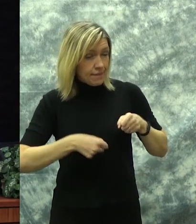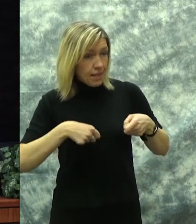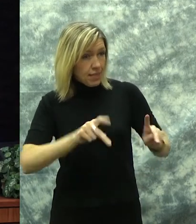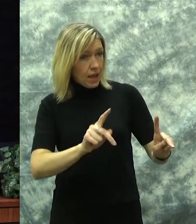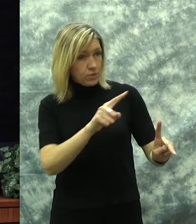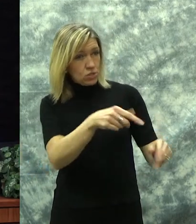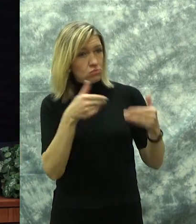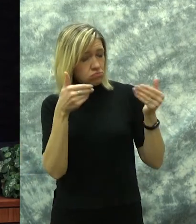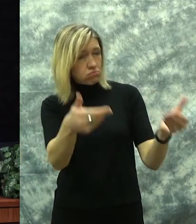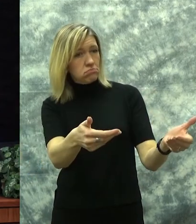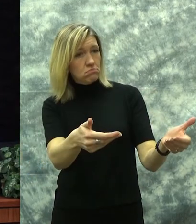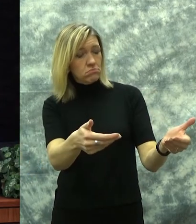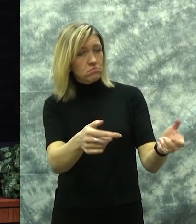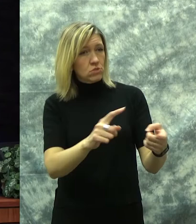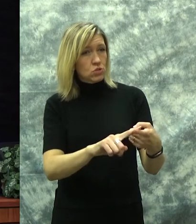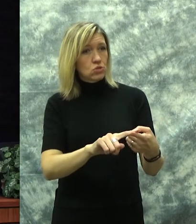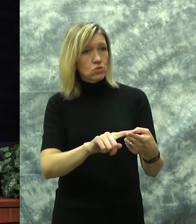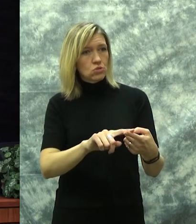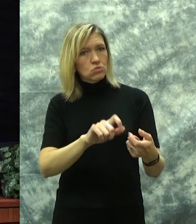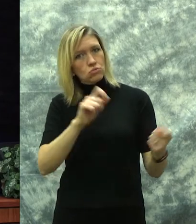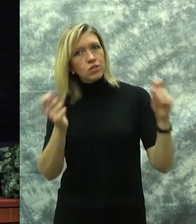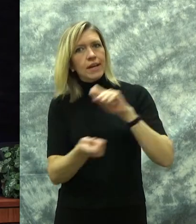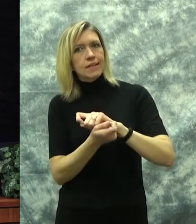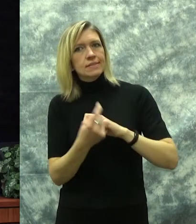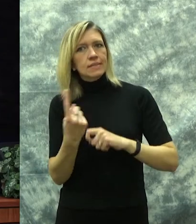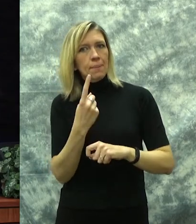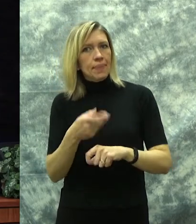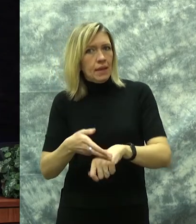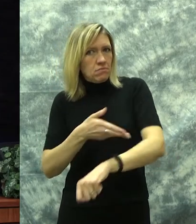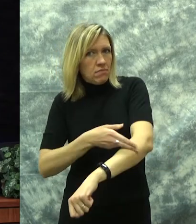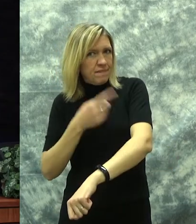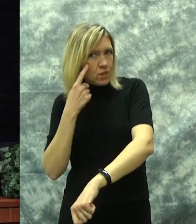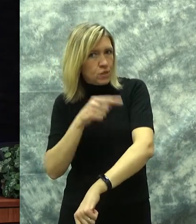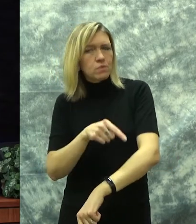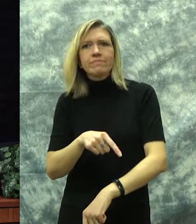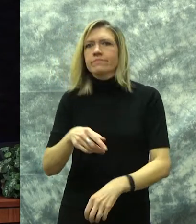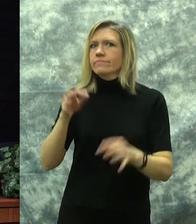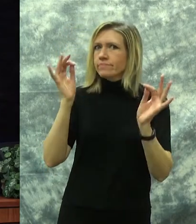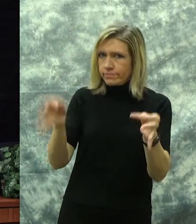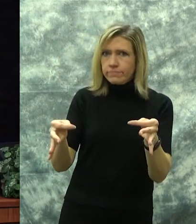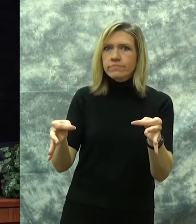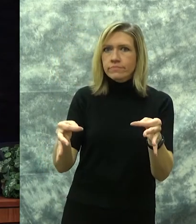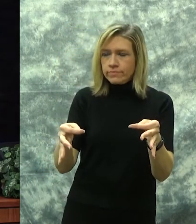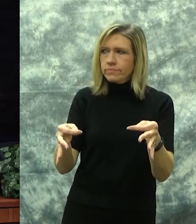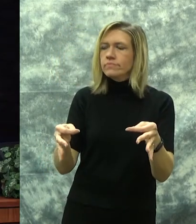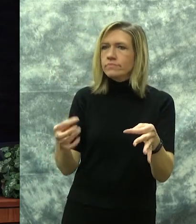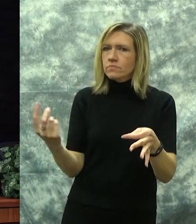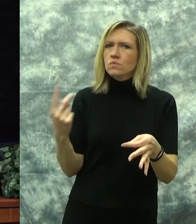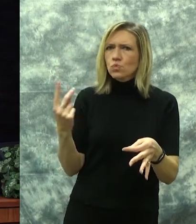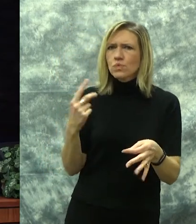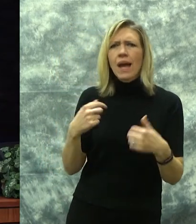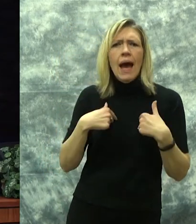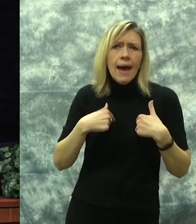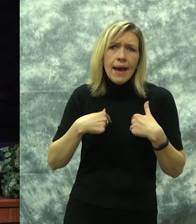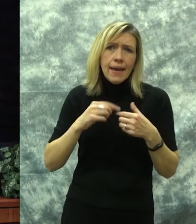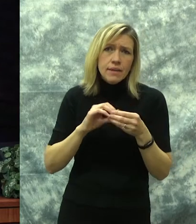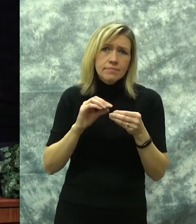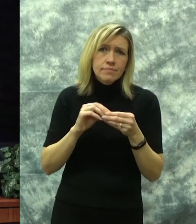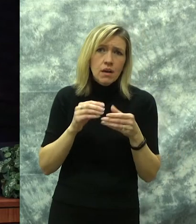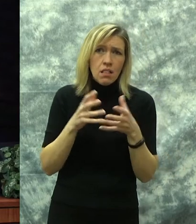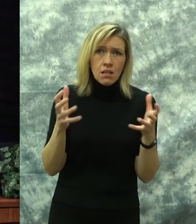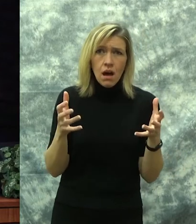turning into something constructive for you? Absolutely, because I think that I talk about a lot, because I think it